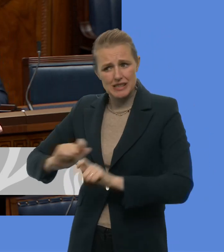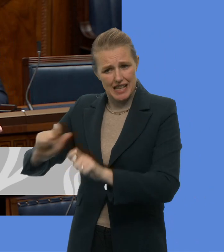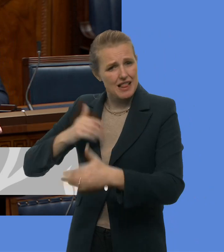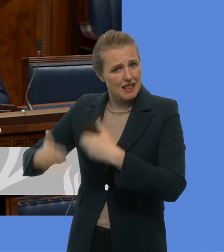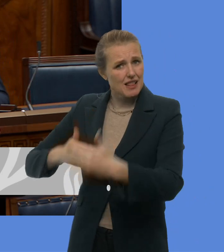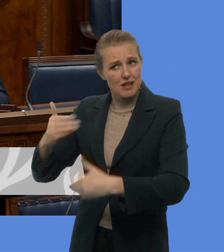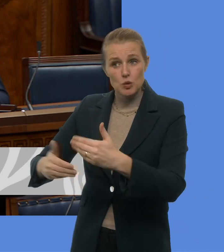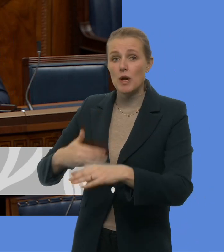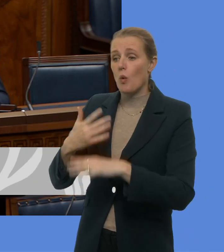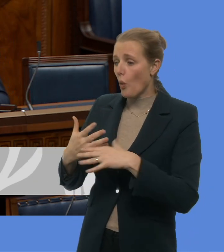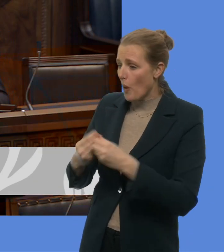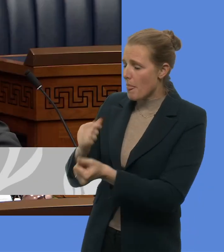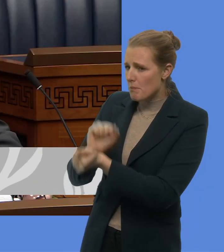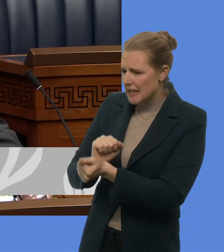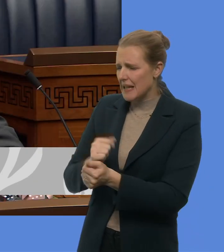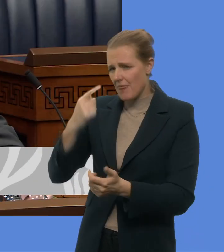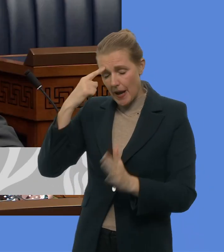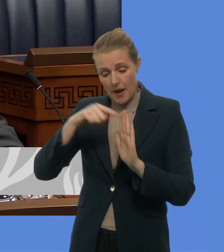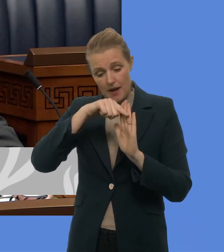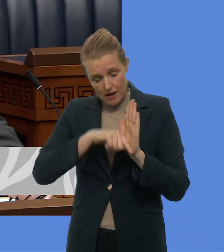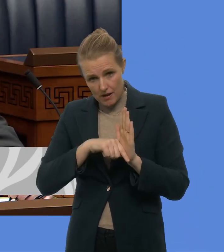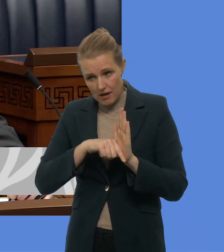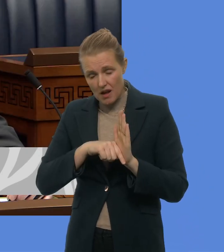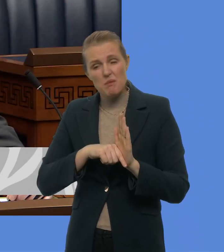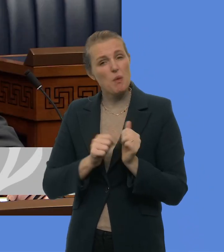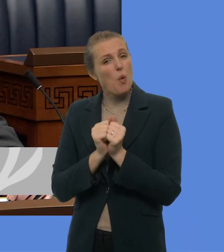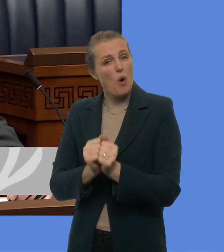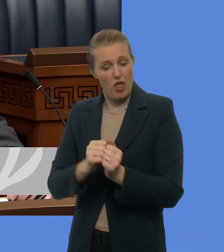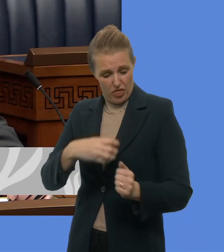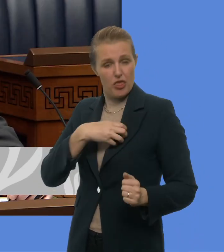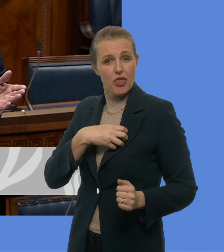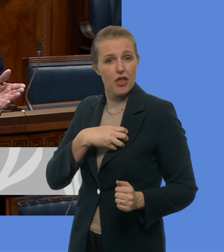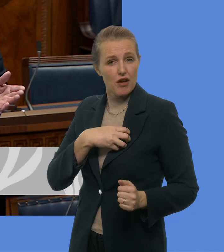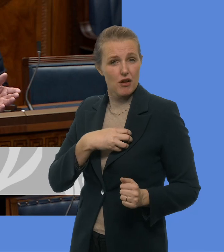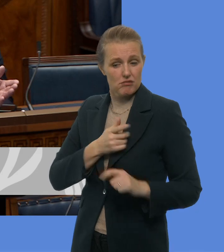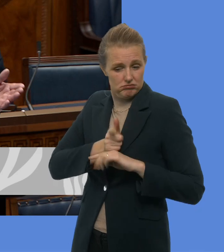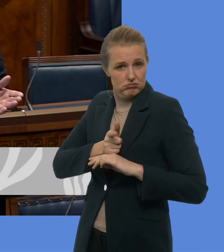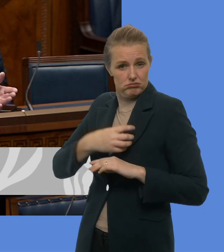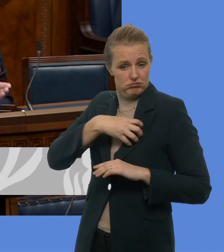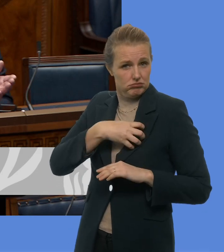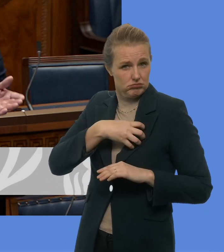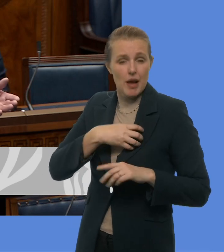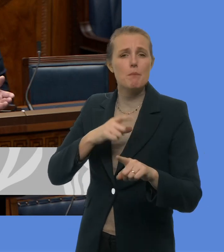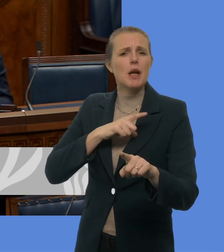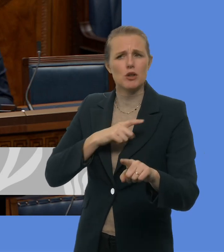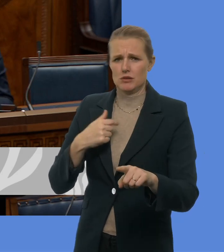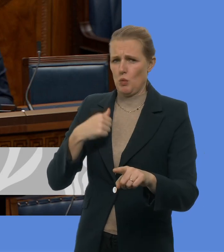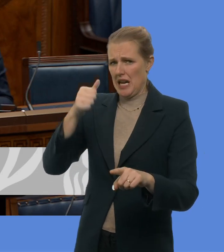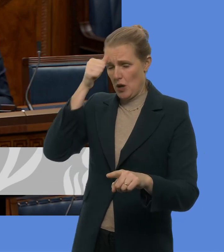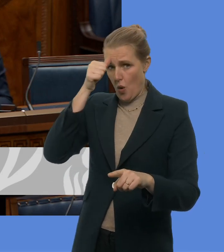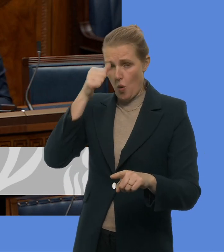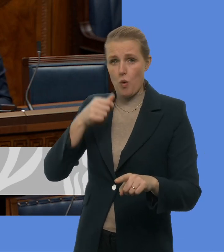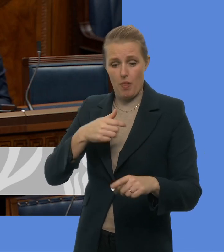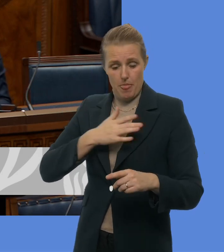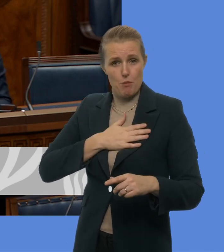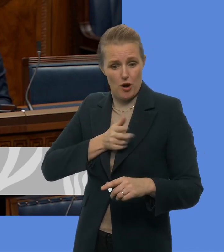with the police in terms of thinking of body-worn video. As former members of the policing board, we know the impact of body-worn video